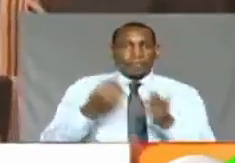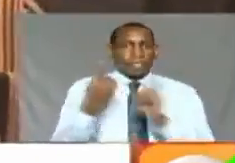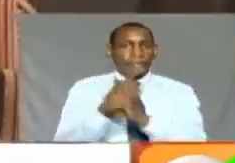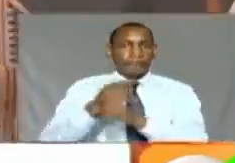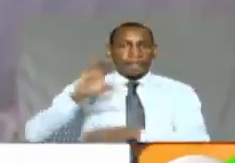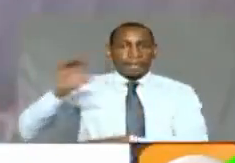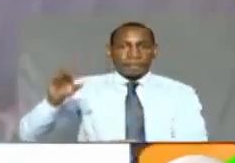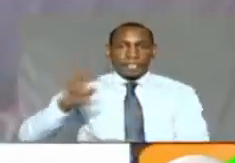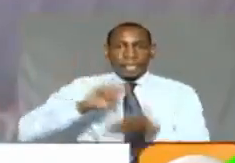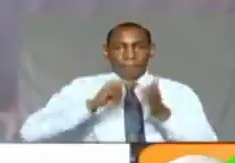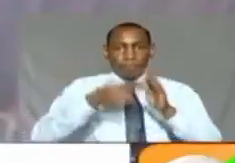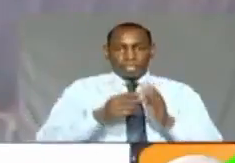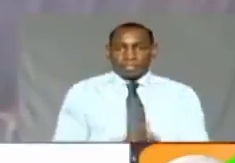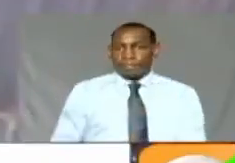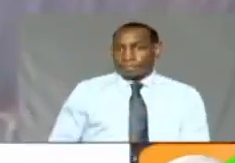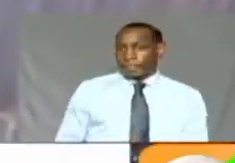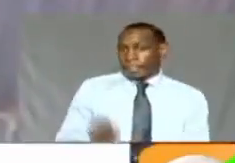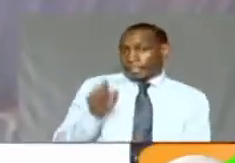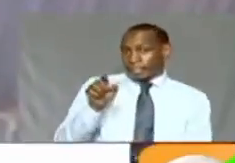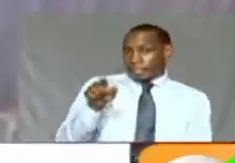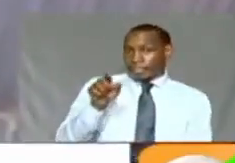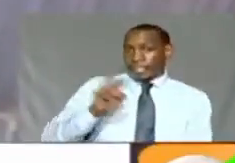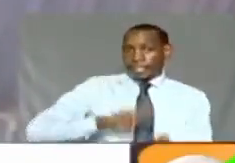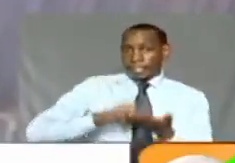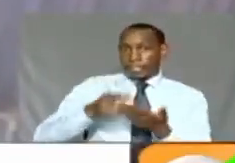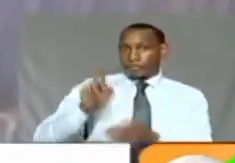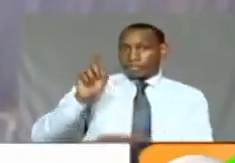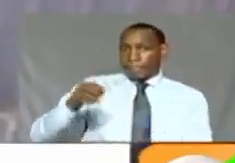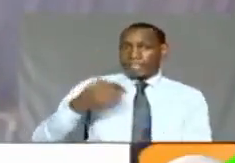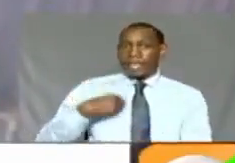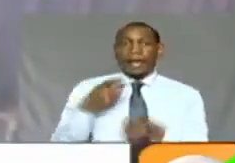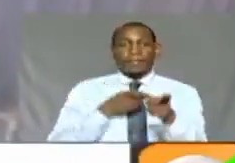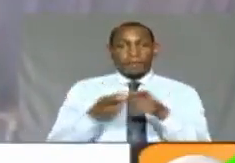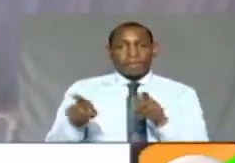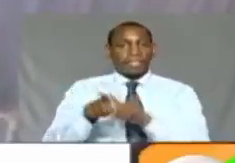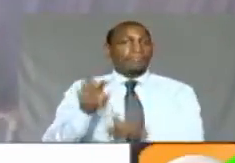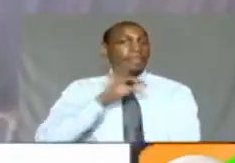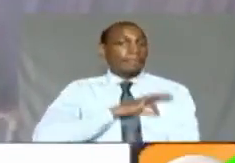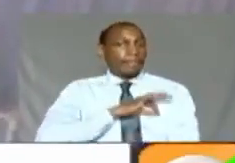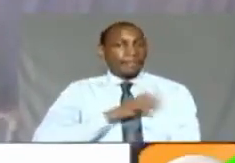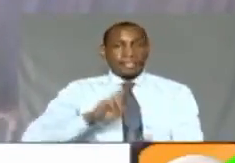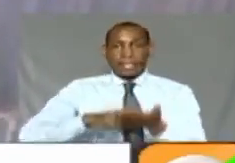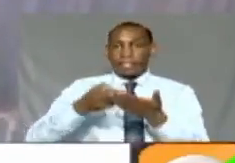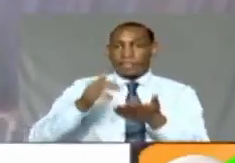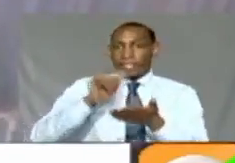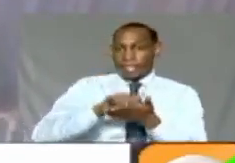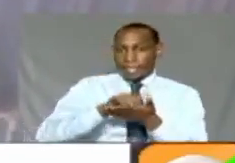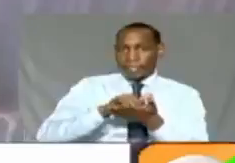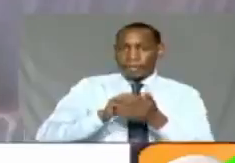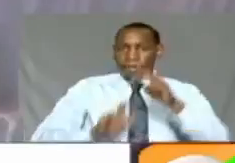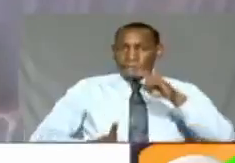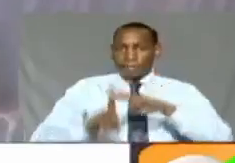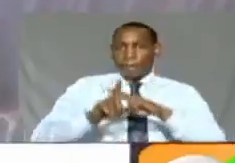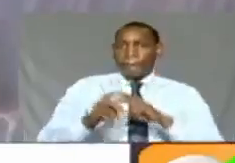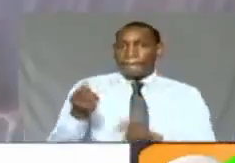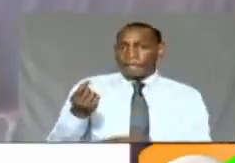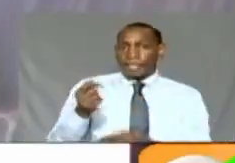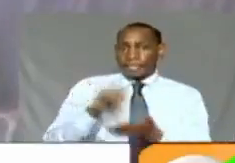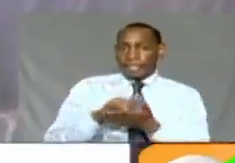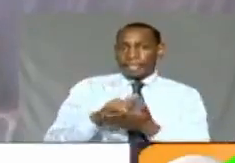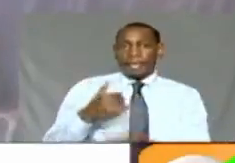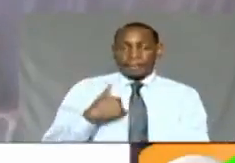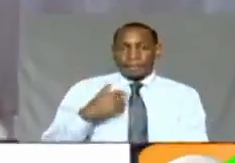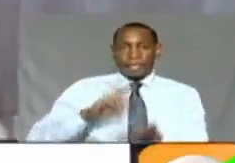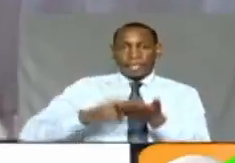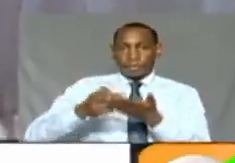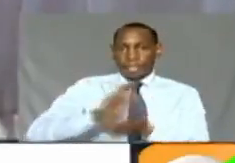projects. This is our resource that we must have a say to manage and benefit from the resources that or from the money that accrue from these